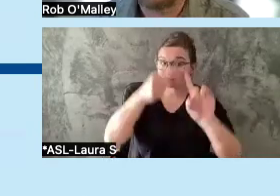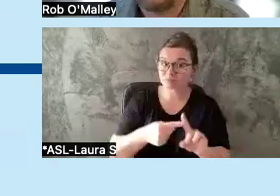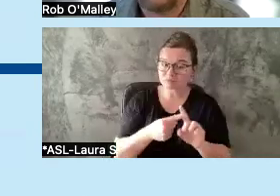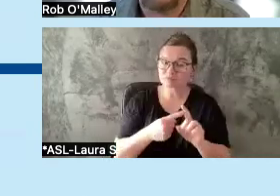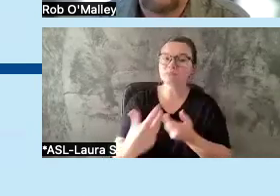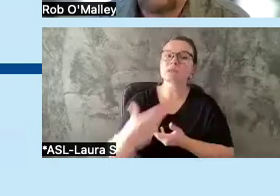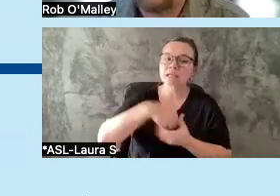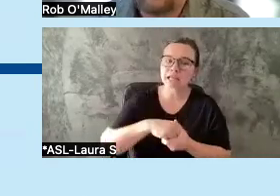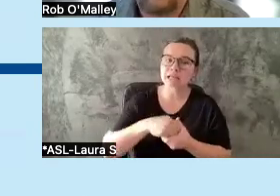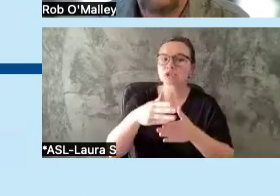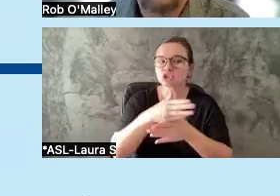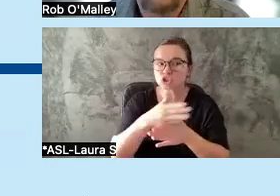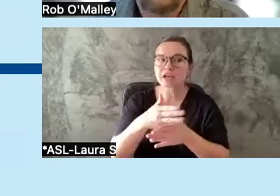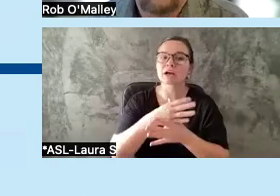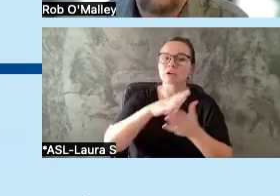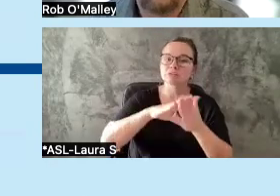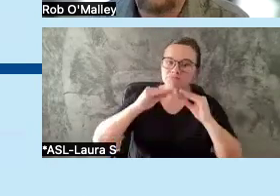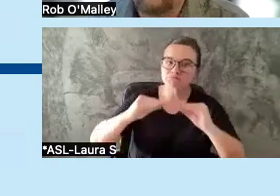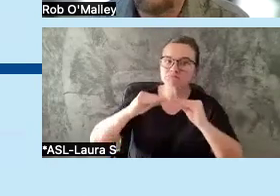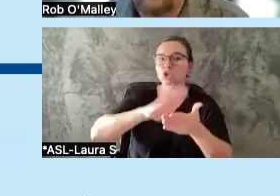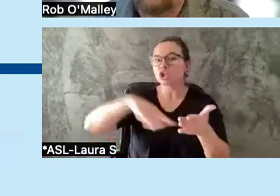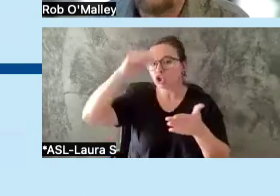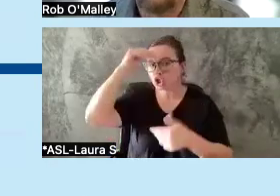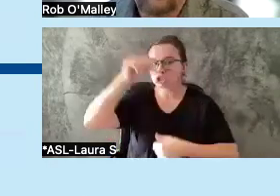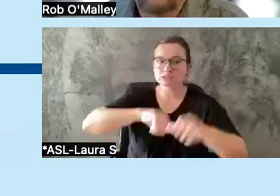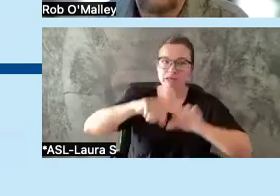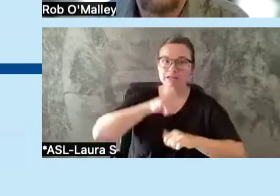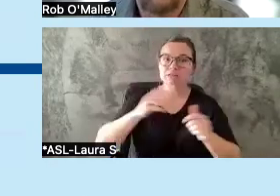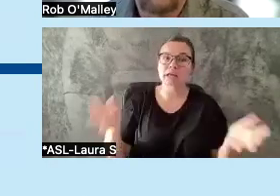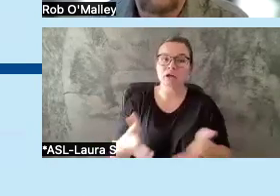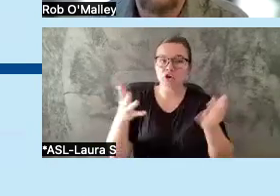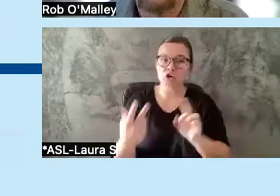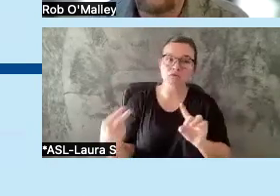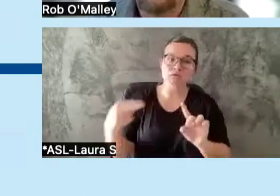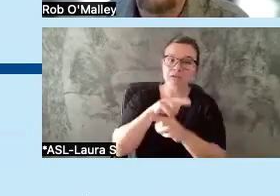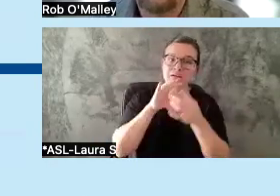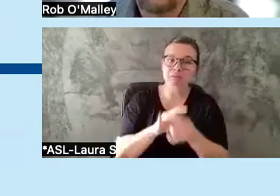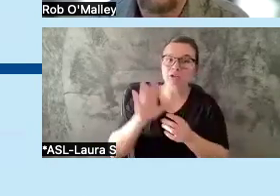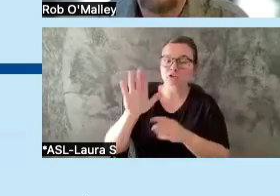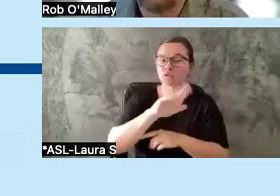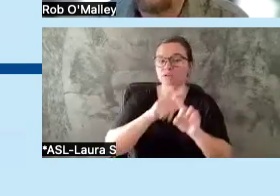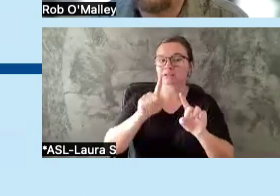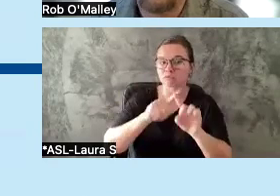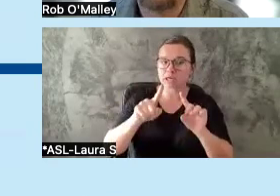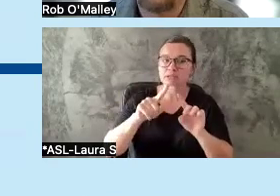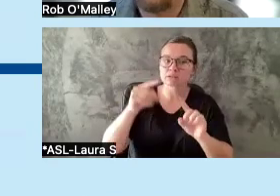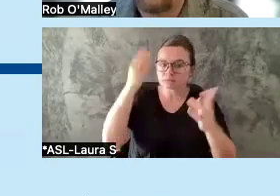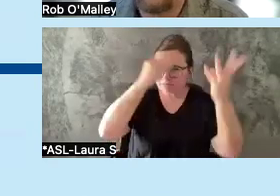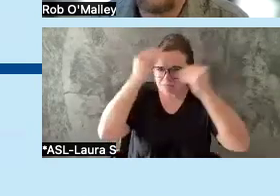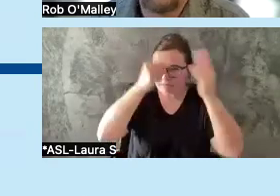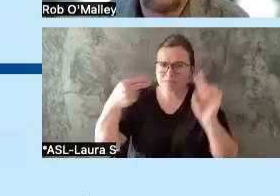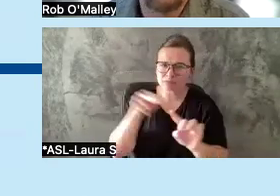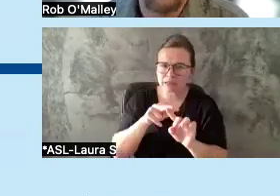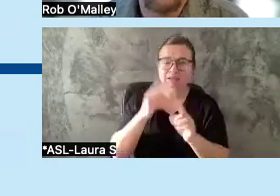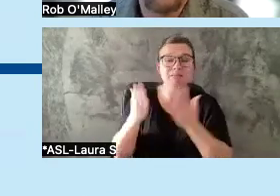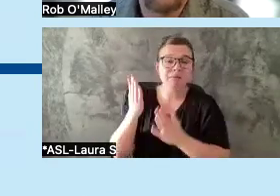engage in sharing and learning about science, encourage reflection on perspectives, particularly perspectives that people may be less familiar